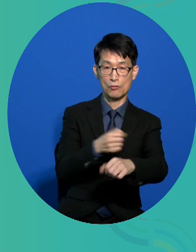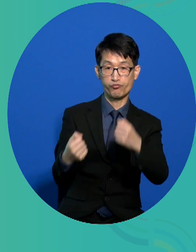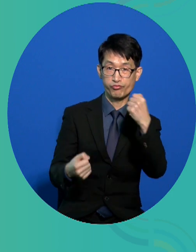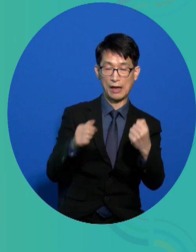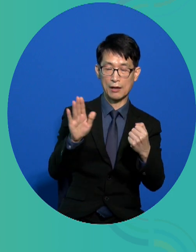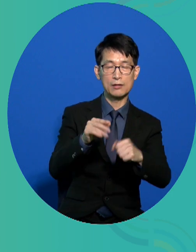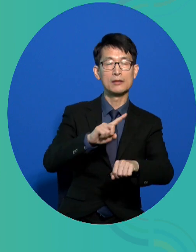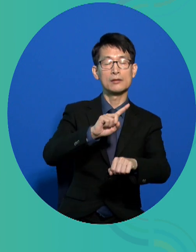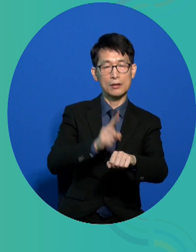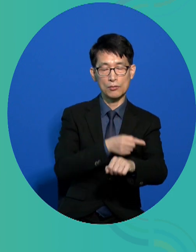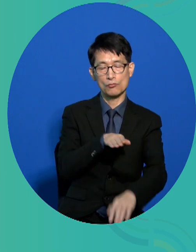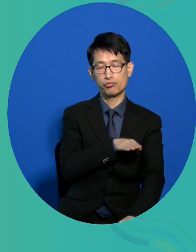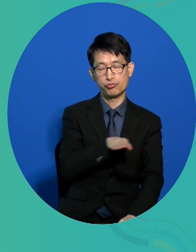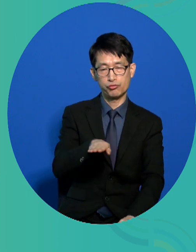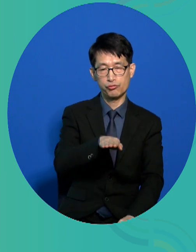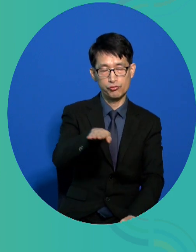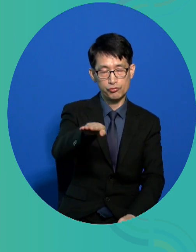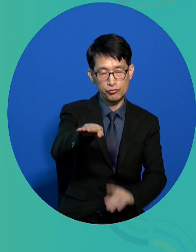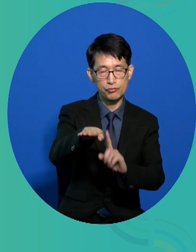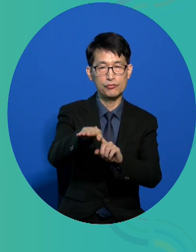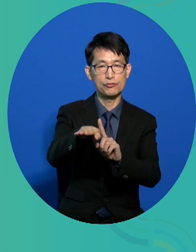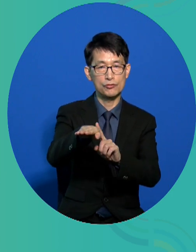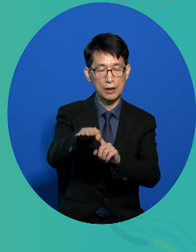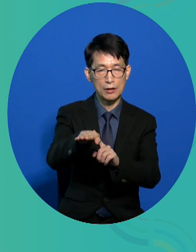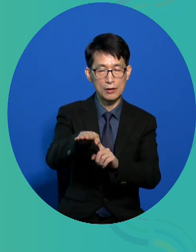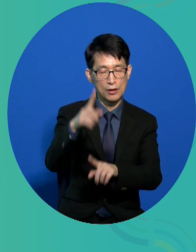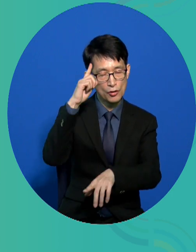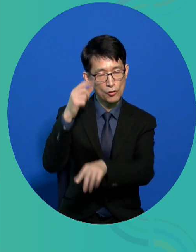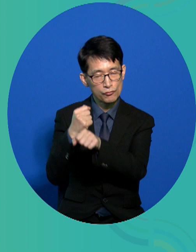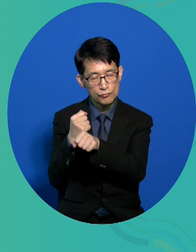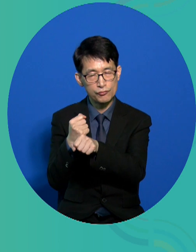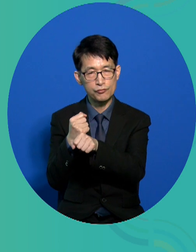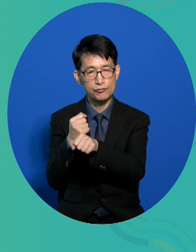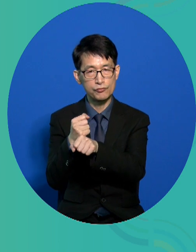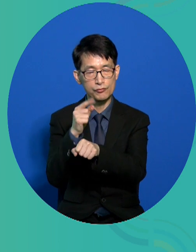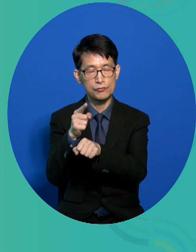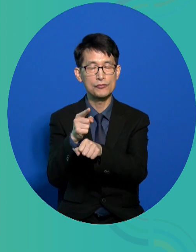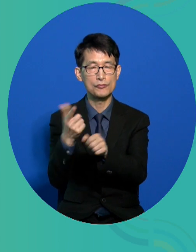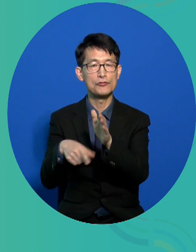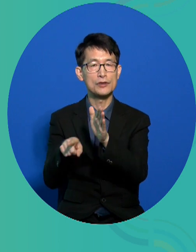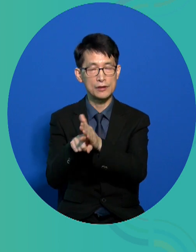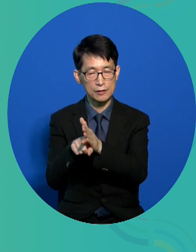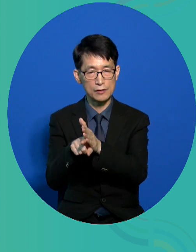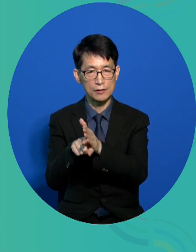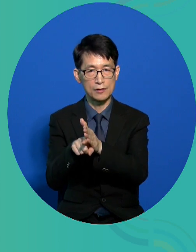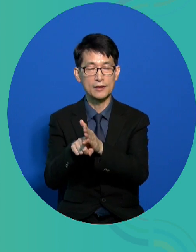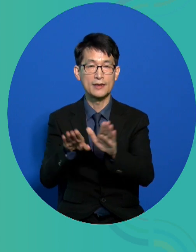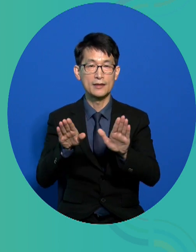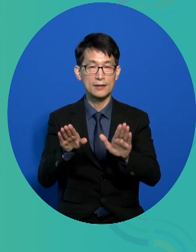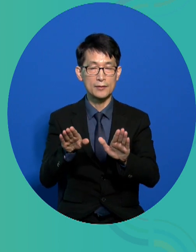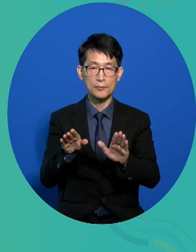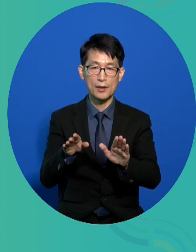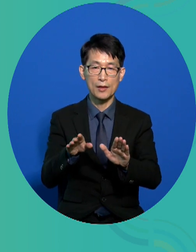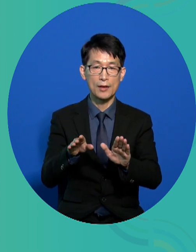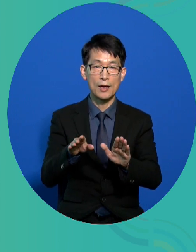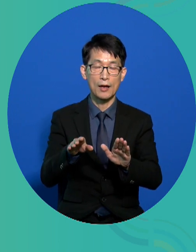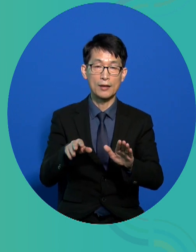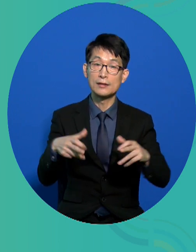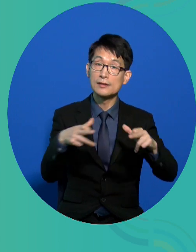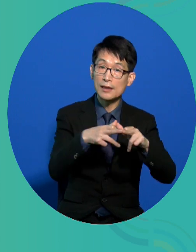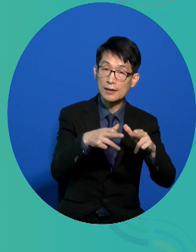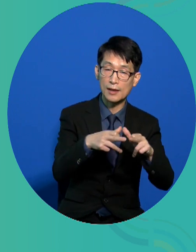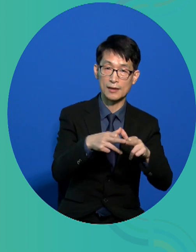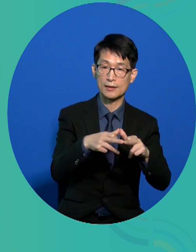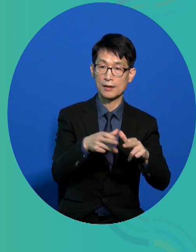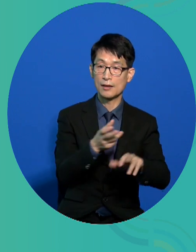which also dealt with various researches and consortium forming with the